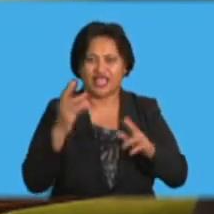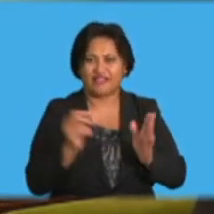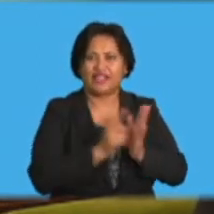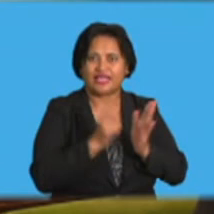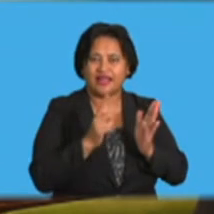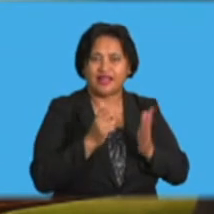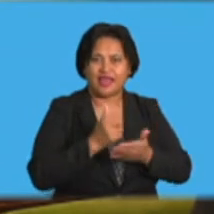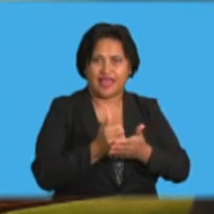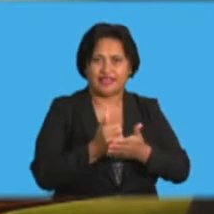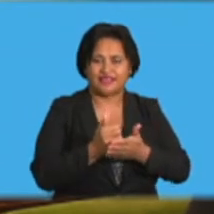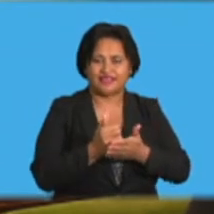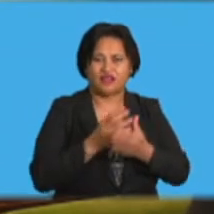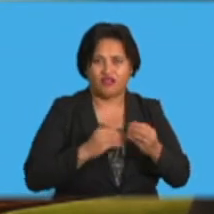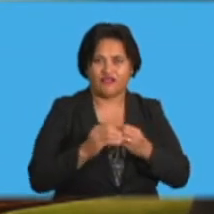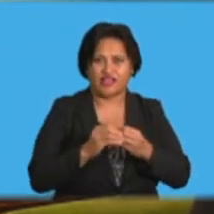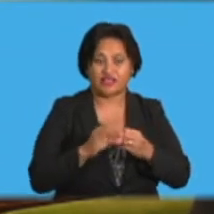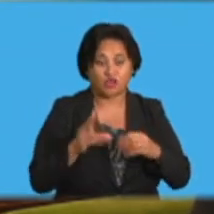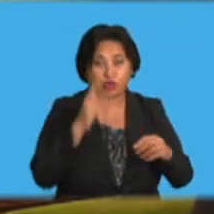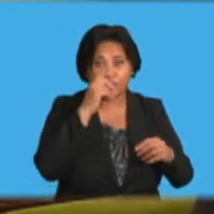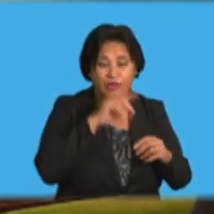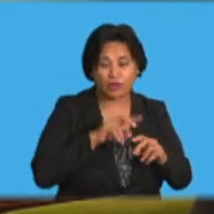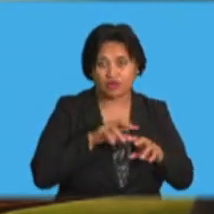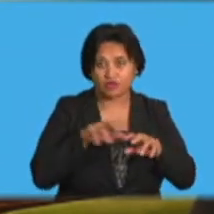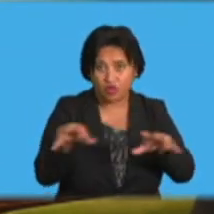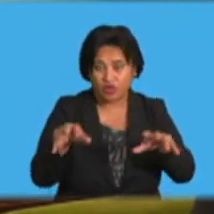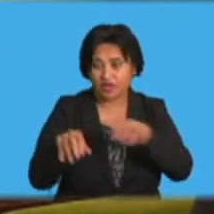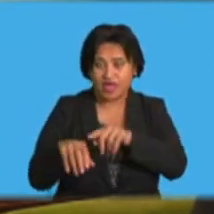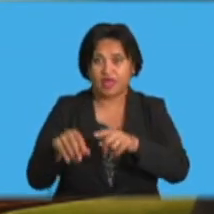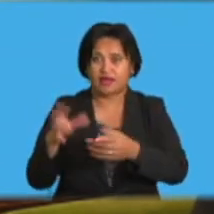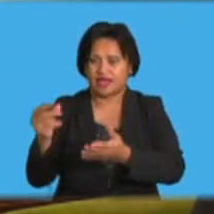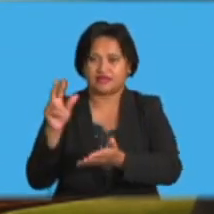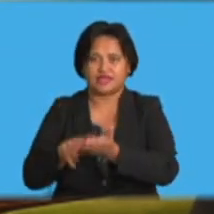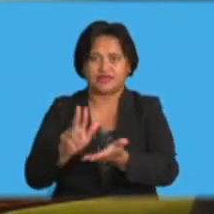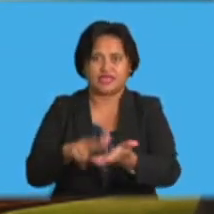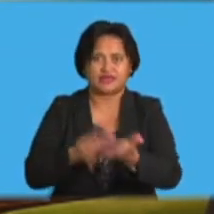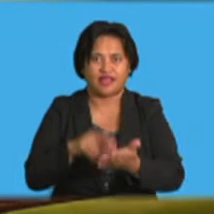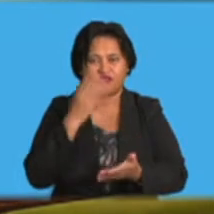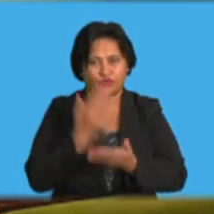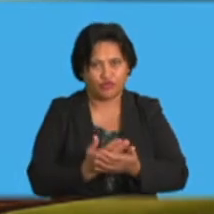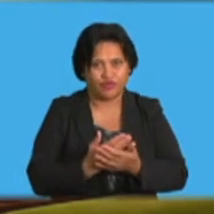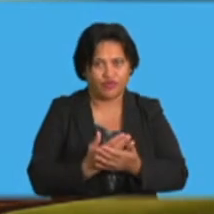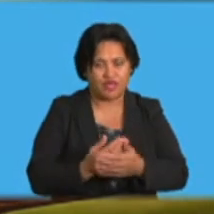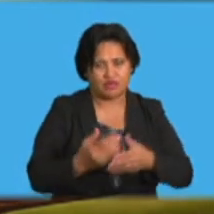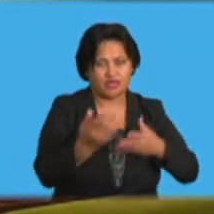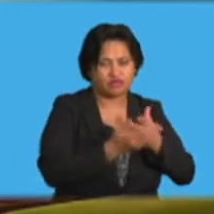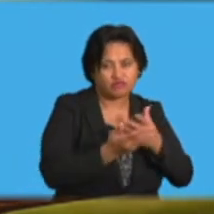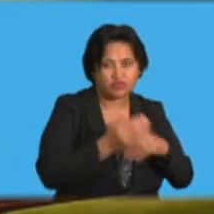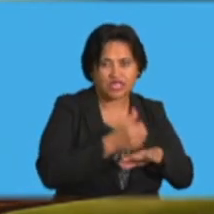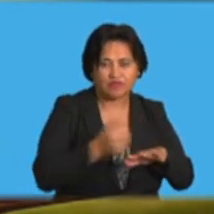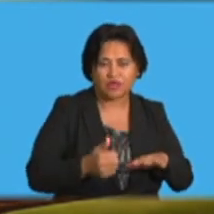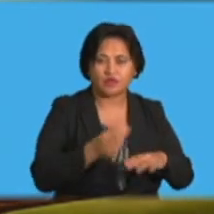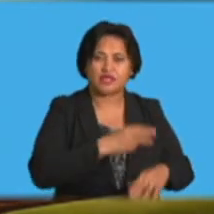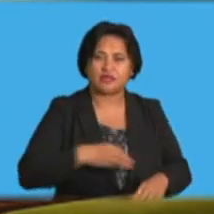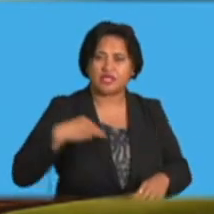urban centre in Fiji. Government will assess these applications and liaise with the Itauke Lands Trust Board and Ministerial Lands for the payments to be